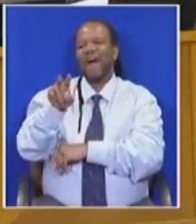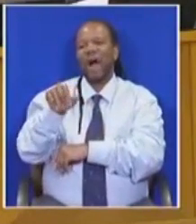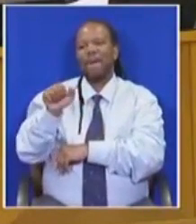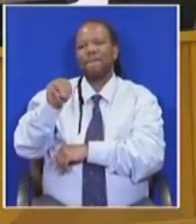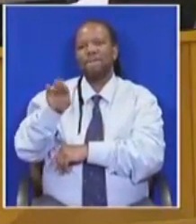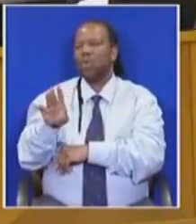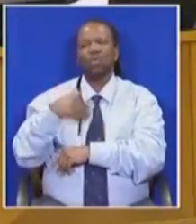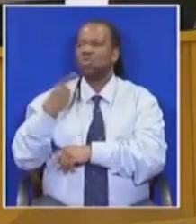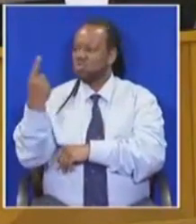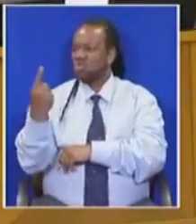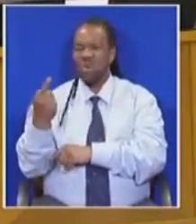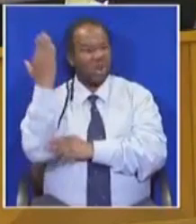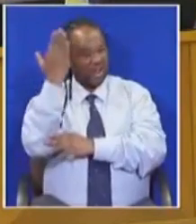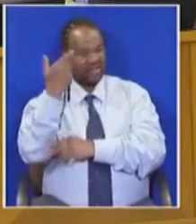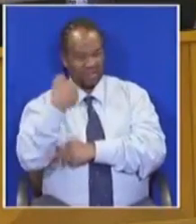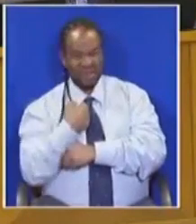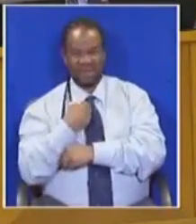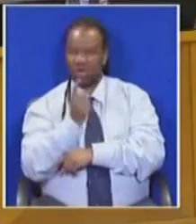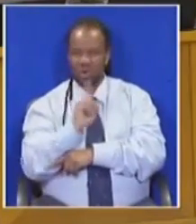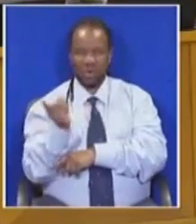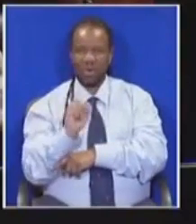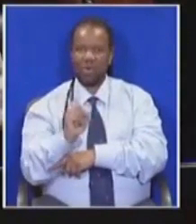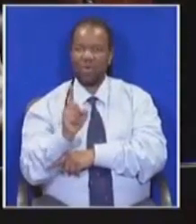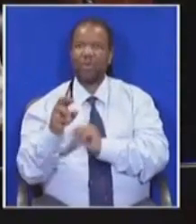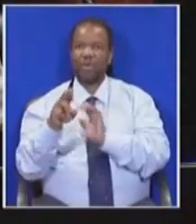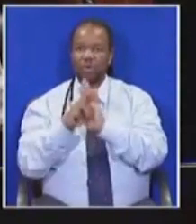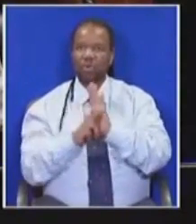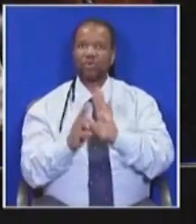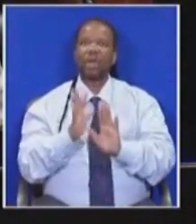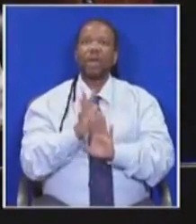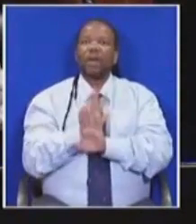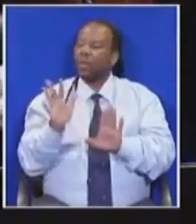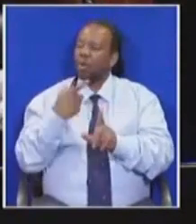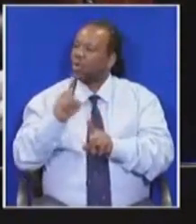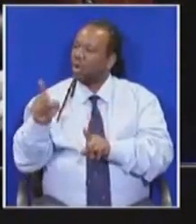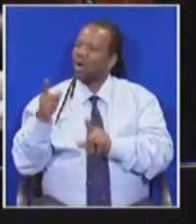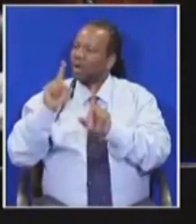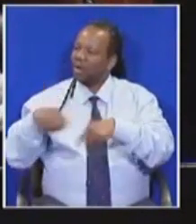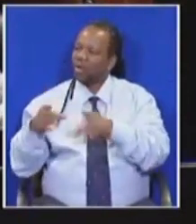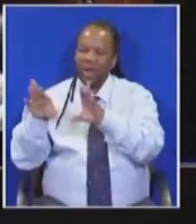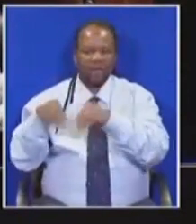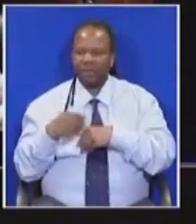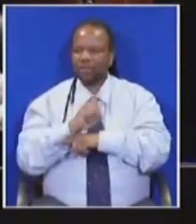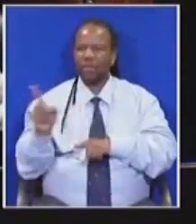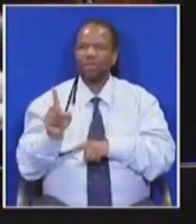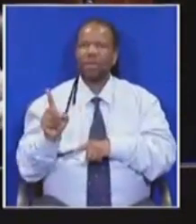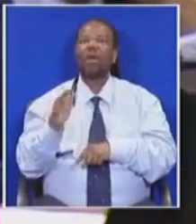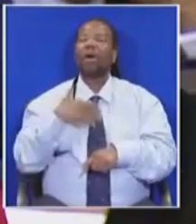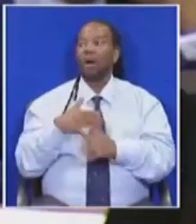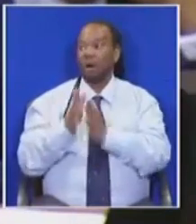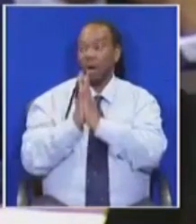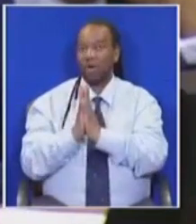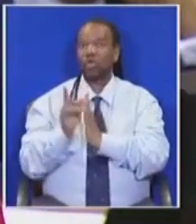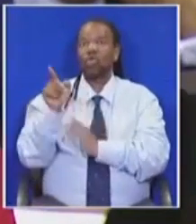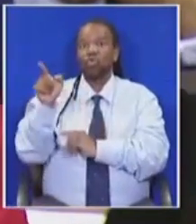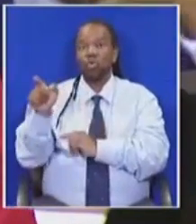that. lectured by you about But you what must the read the rules rules properly. are saying. I I have am to not lecture going to you allow because I'm you, not reading and the I'm rules asking properly. you now The rules say you